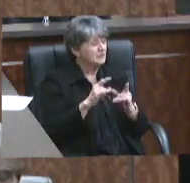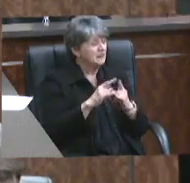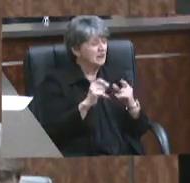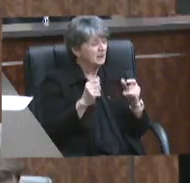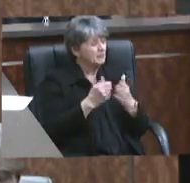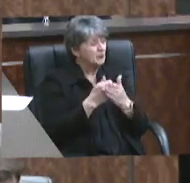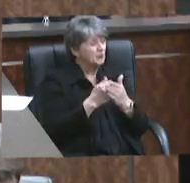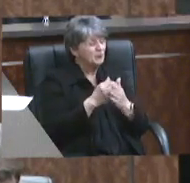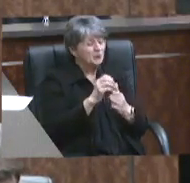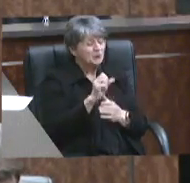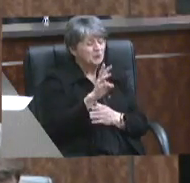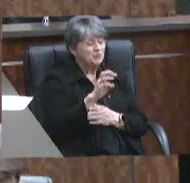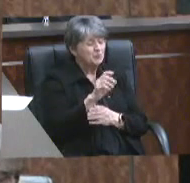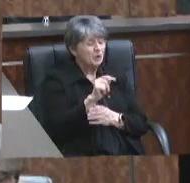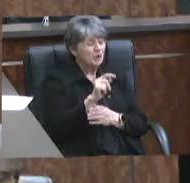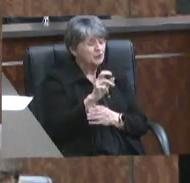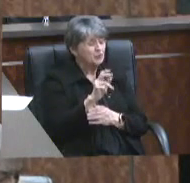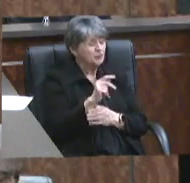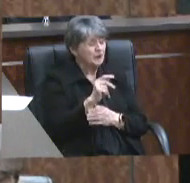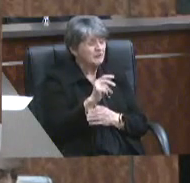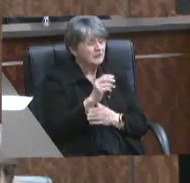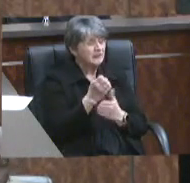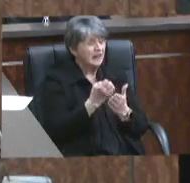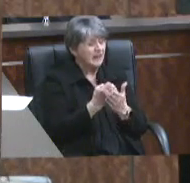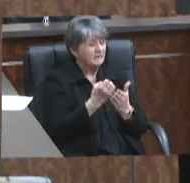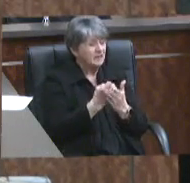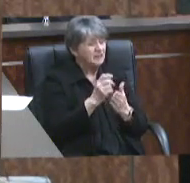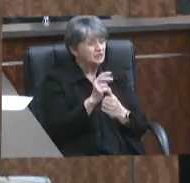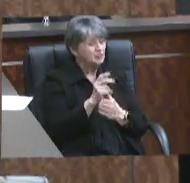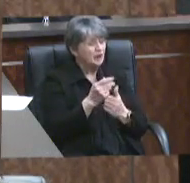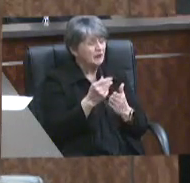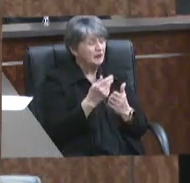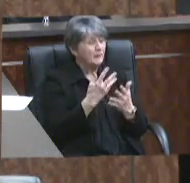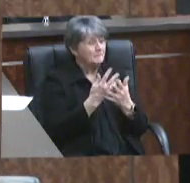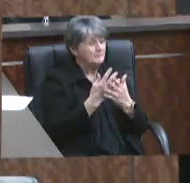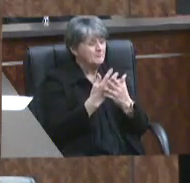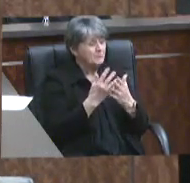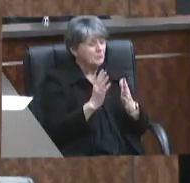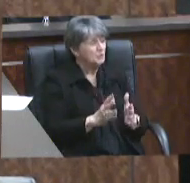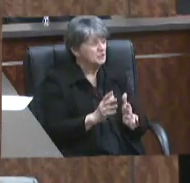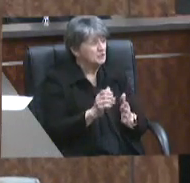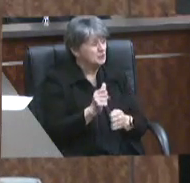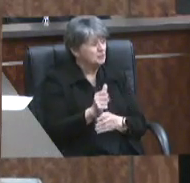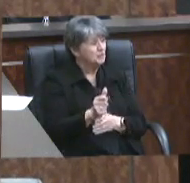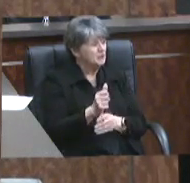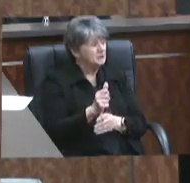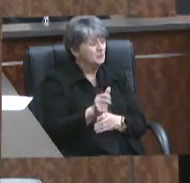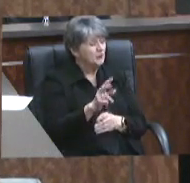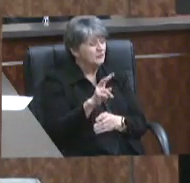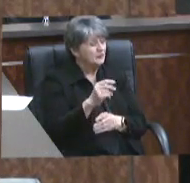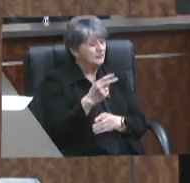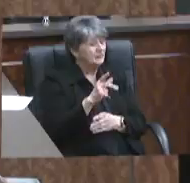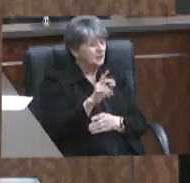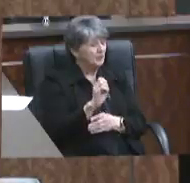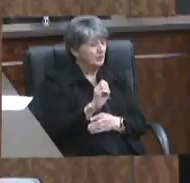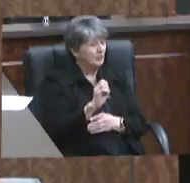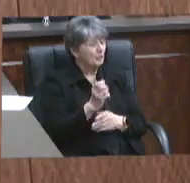new evidence truck you oversaw, the new prisoner transport vehicle, which is now being built.